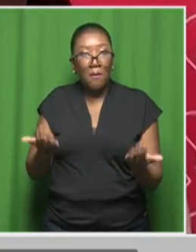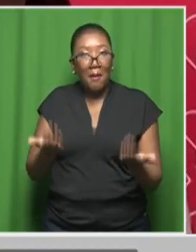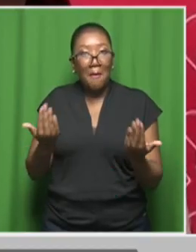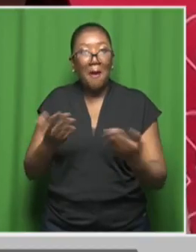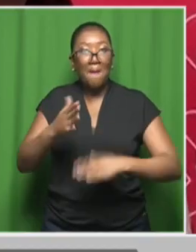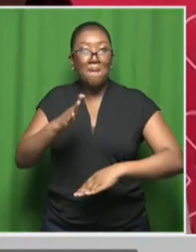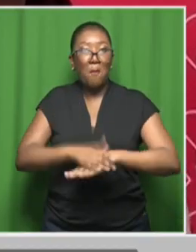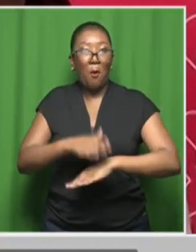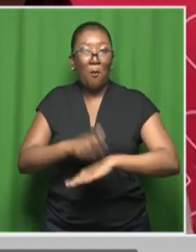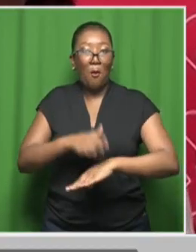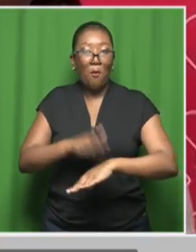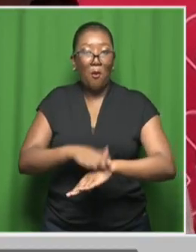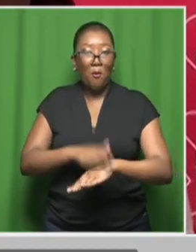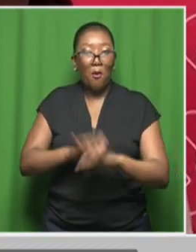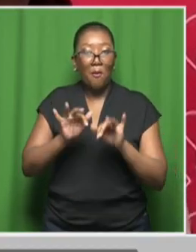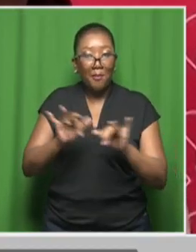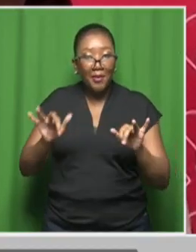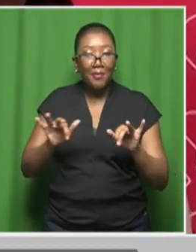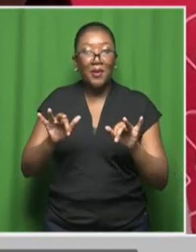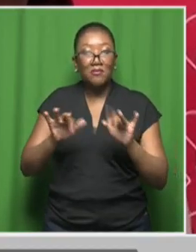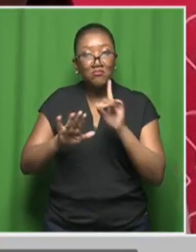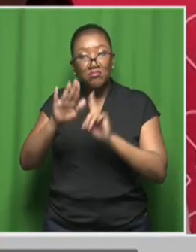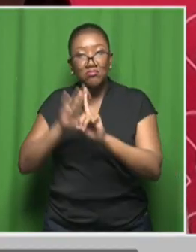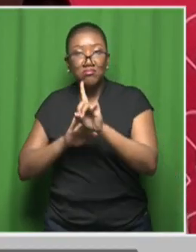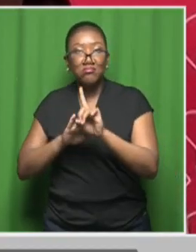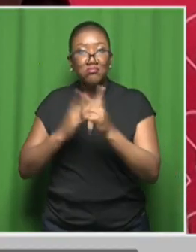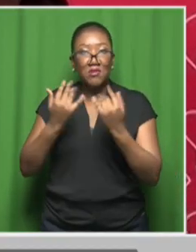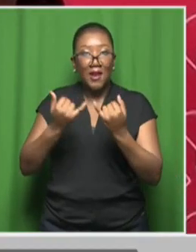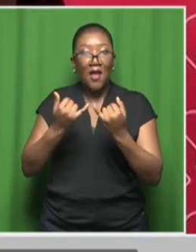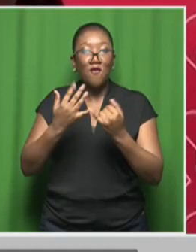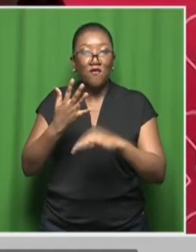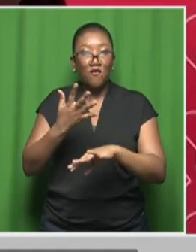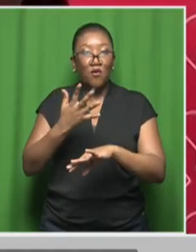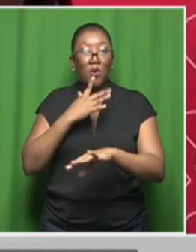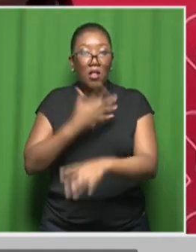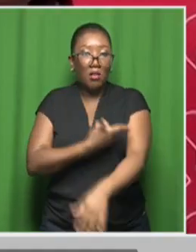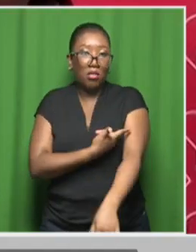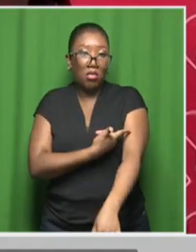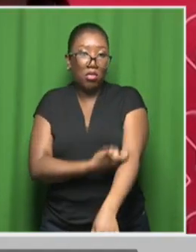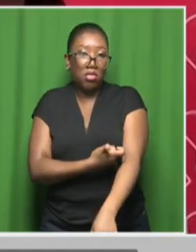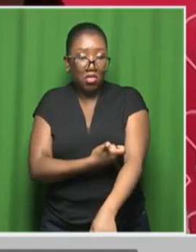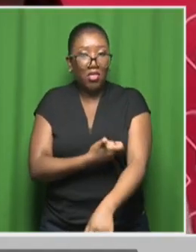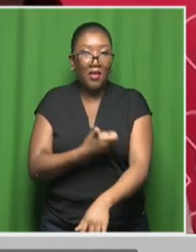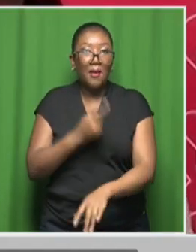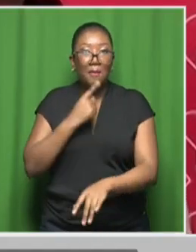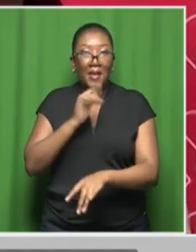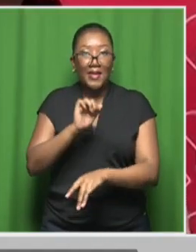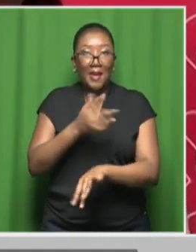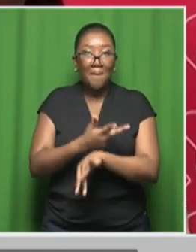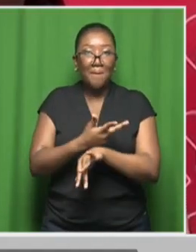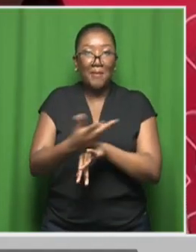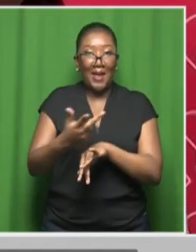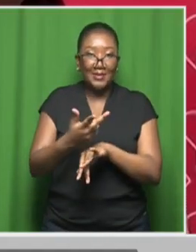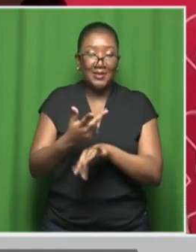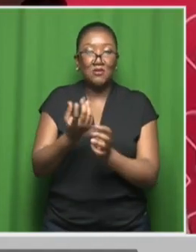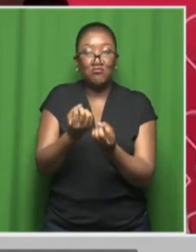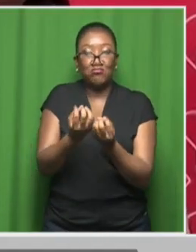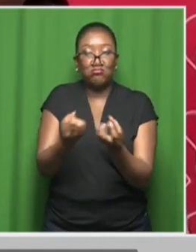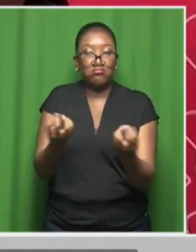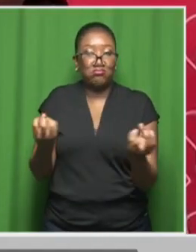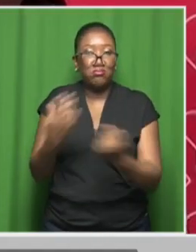increasing, collections and increasing people that can come and donate. And it is